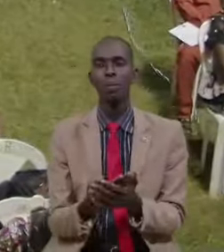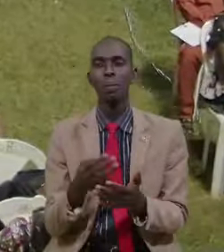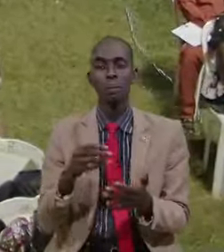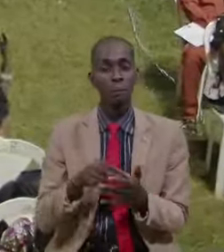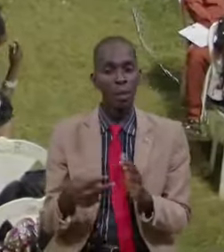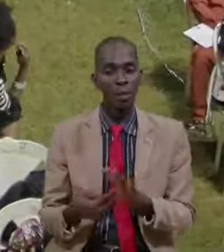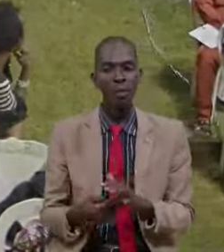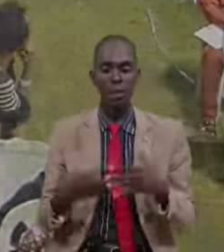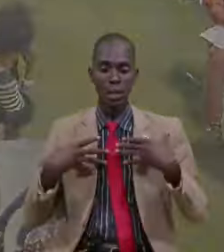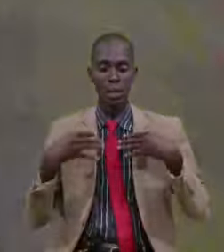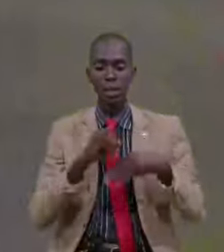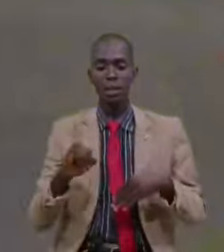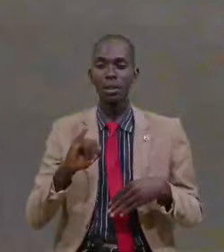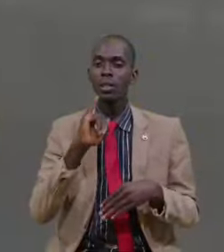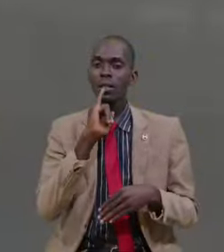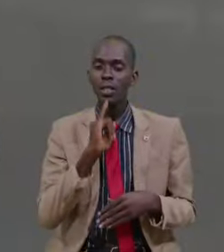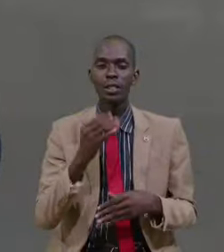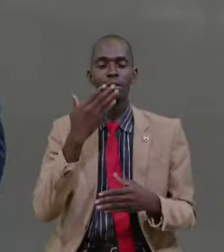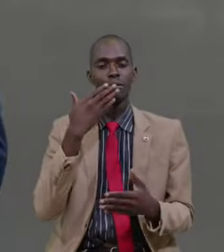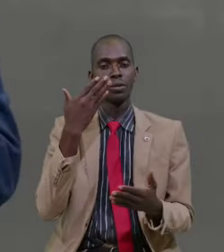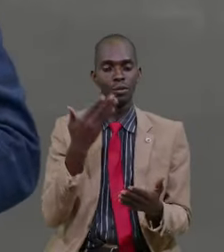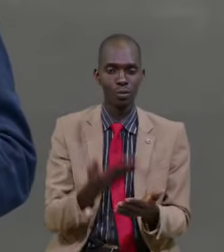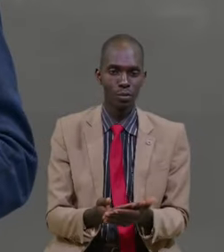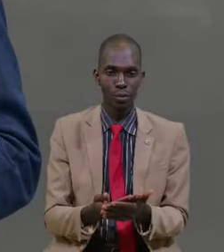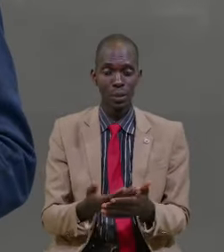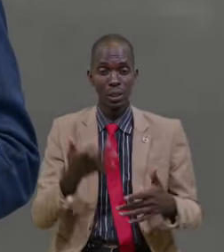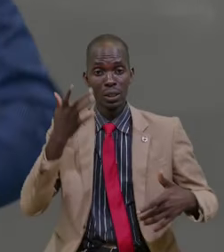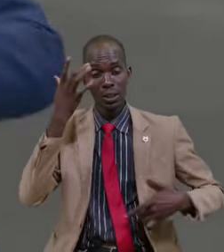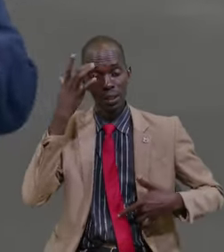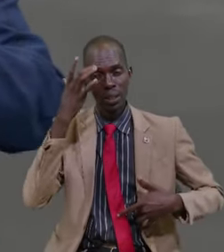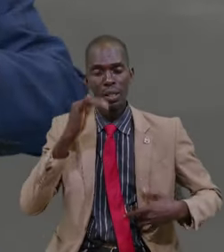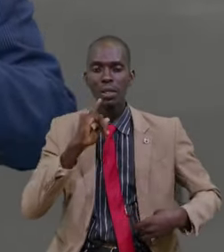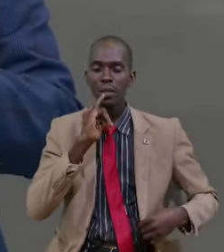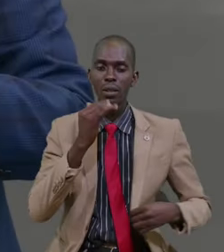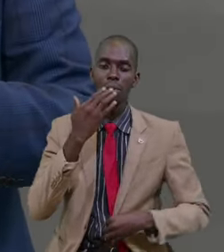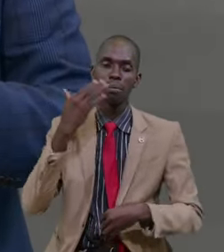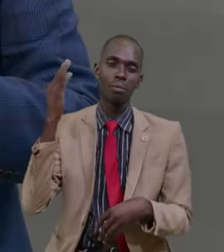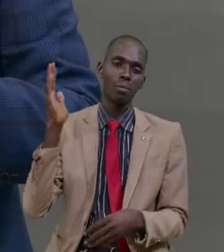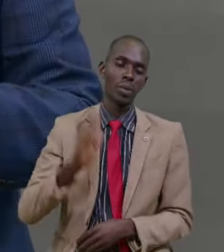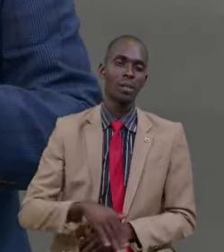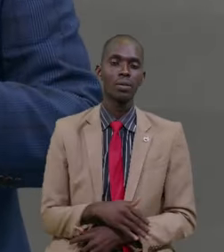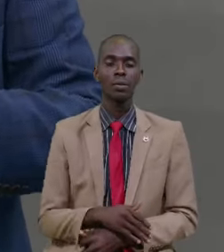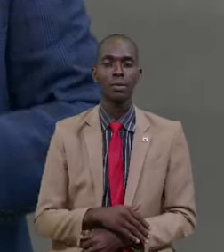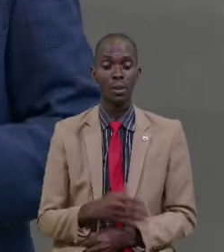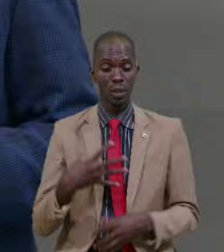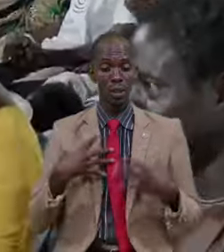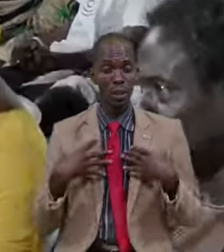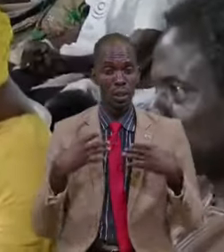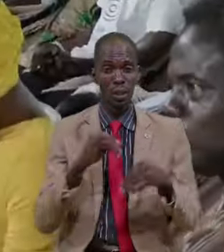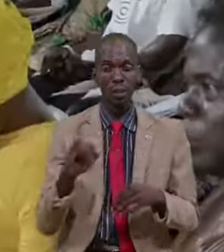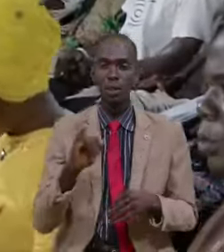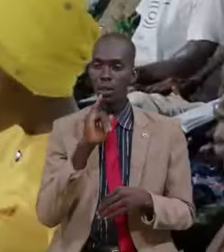good. Sickness is bad. I said healing is